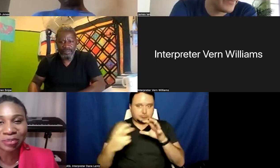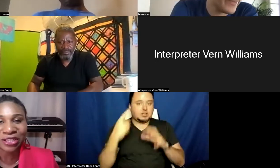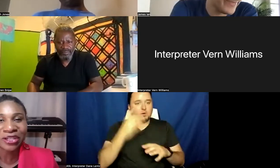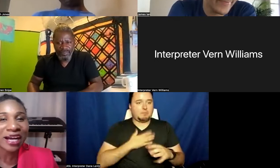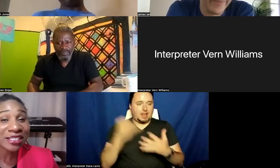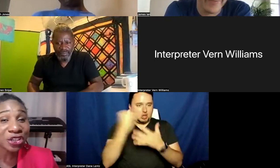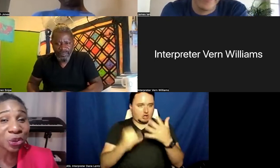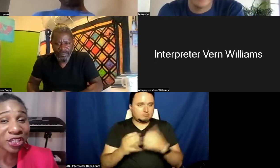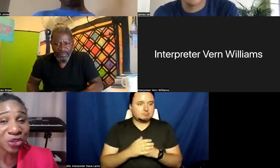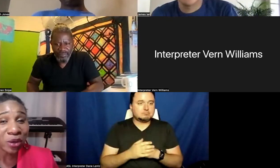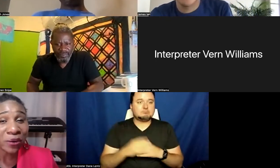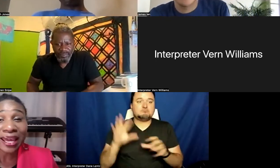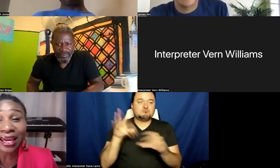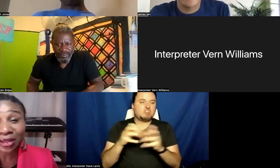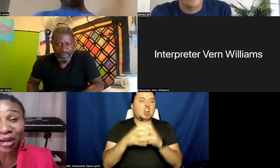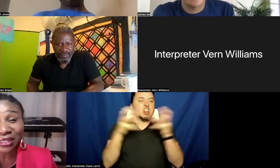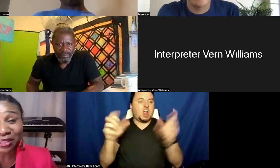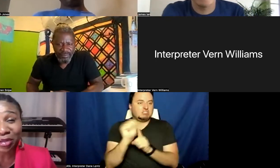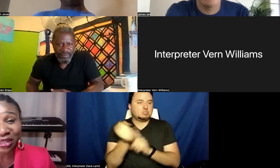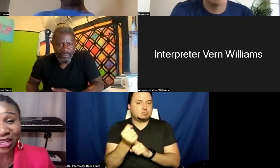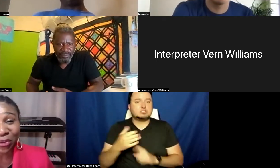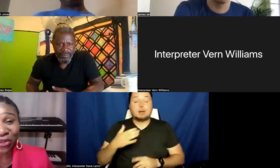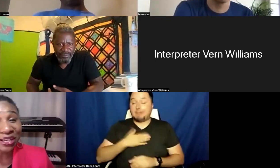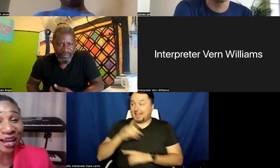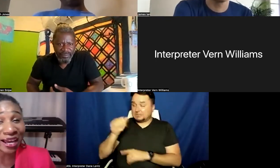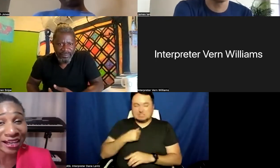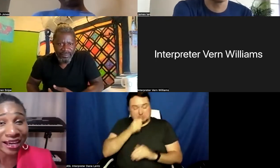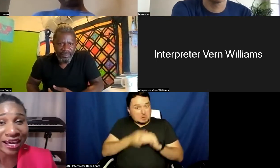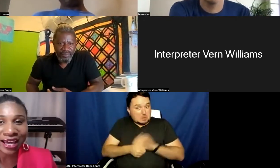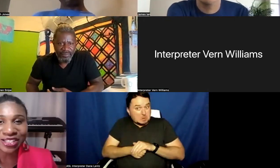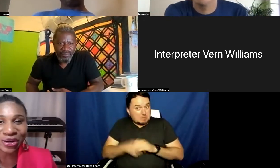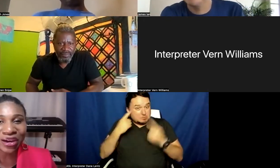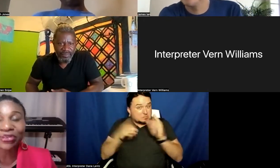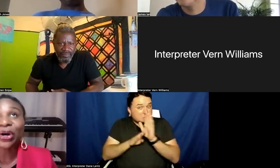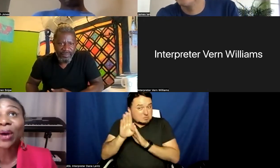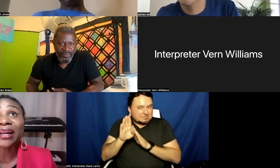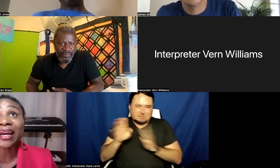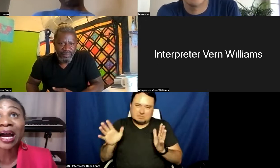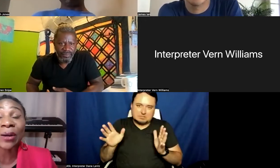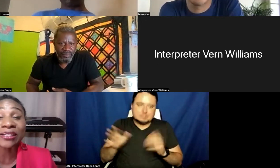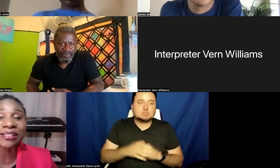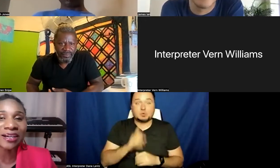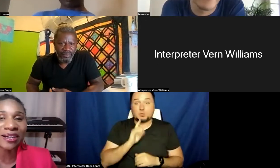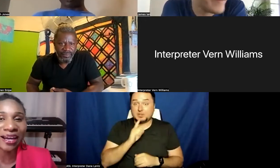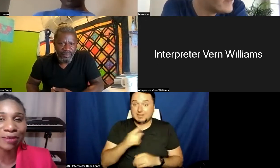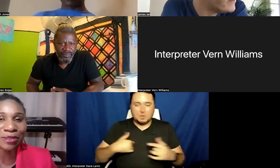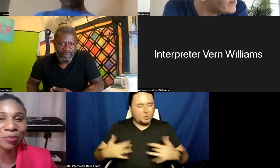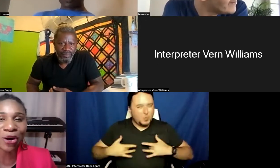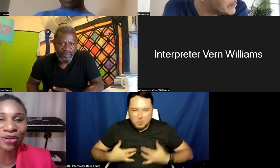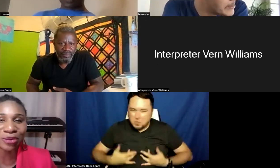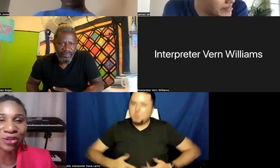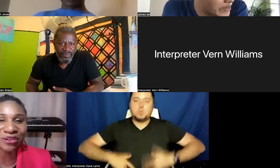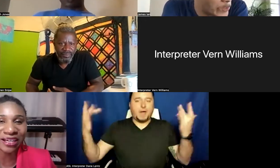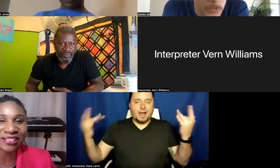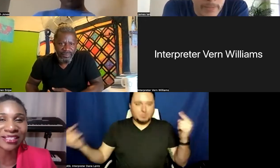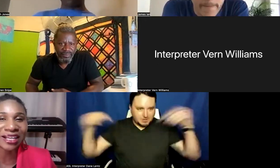and been in a lot of situations where I hid my disability in order to get ahead. And so you have no idea how excited I am to be part